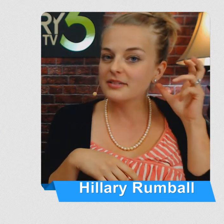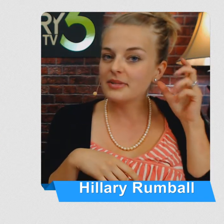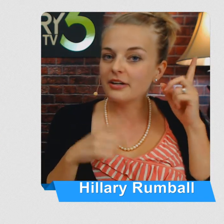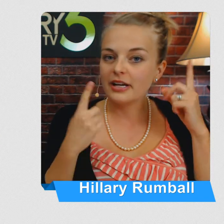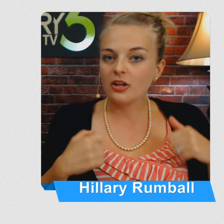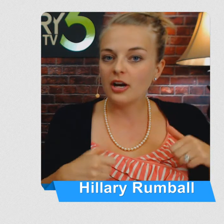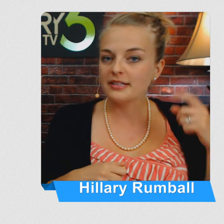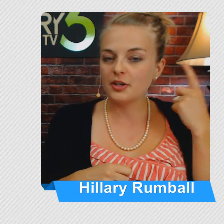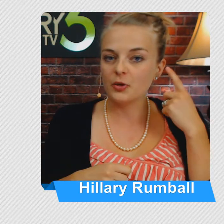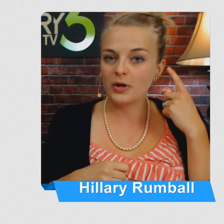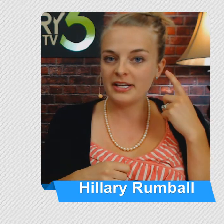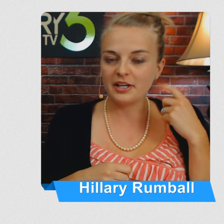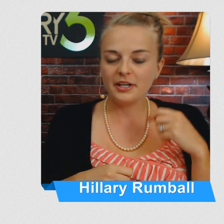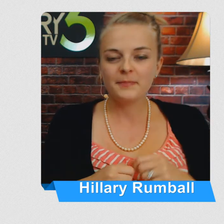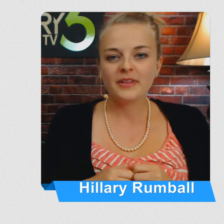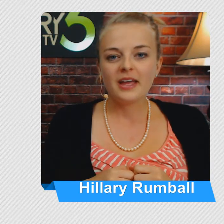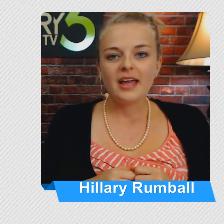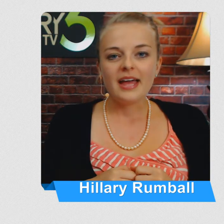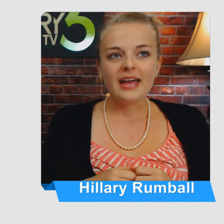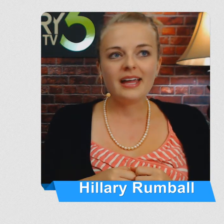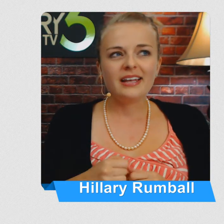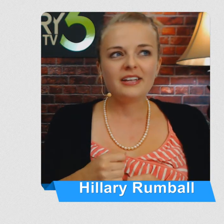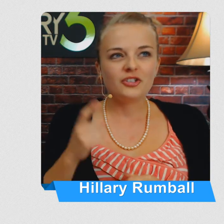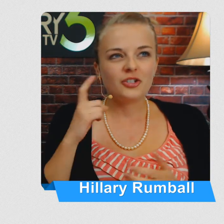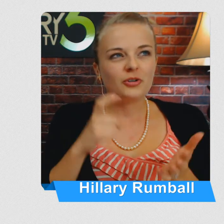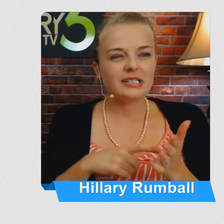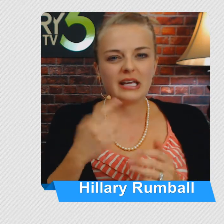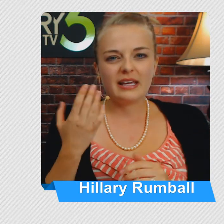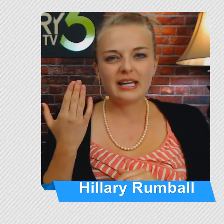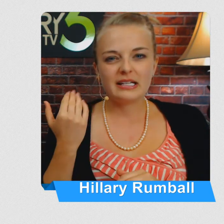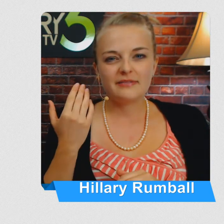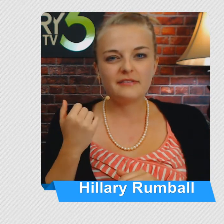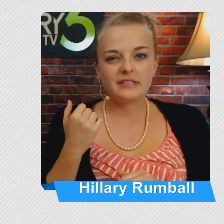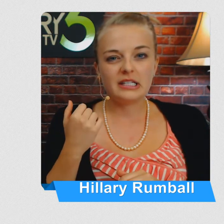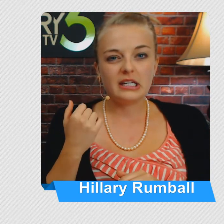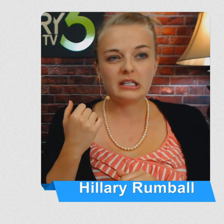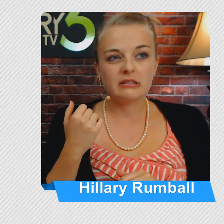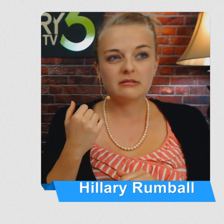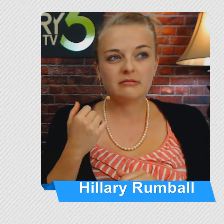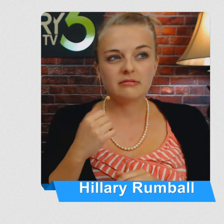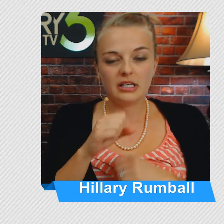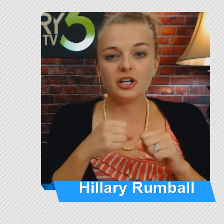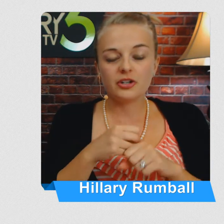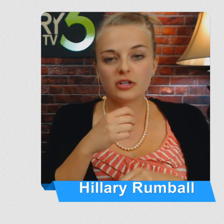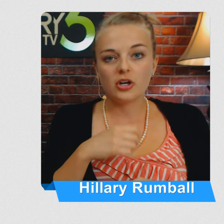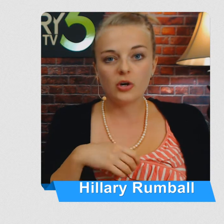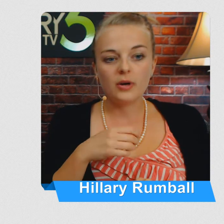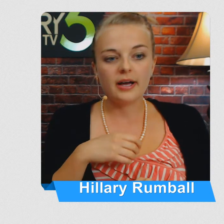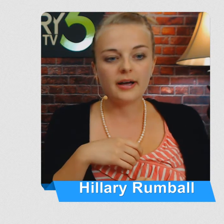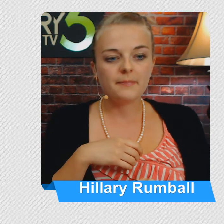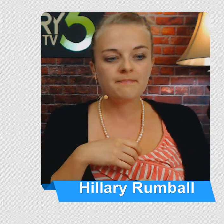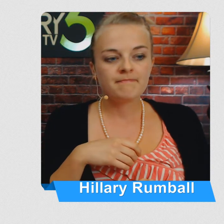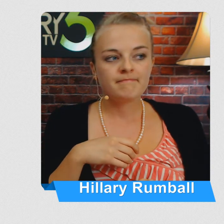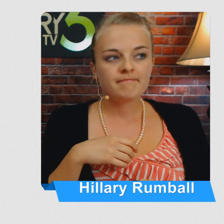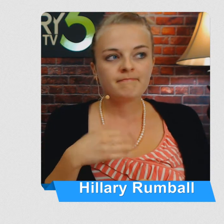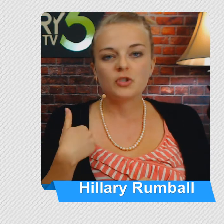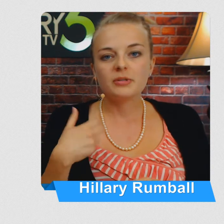some hearing loss in her one ear. And she noticed like, I guess, 15 years ago,